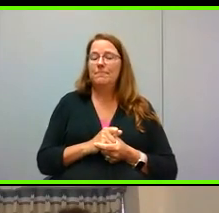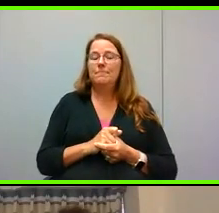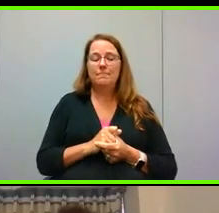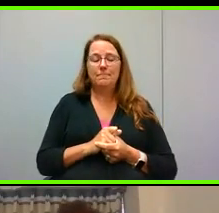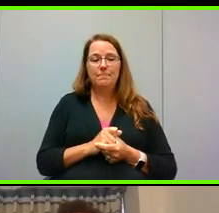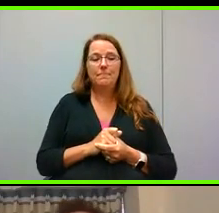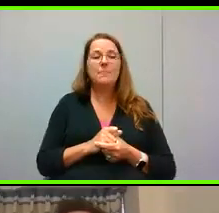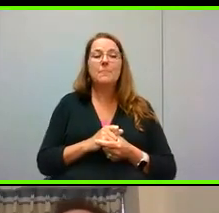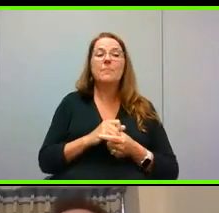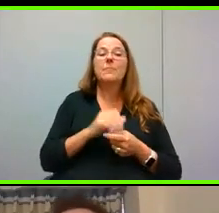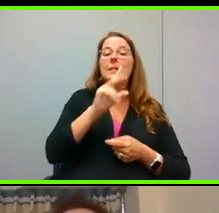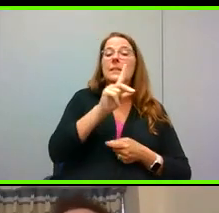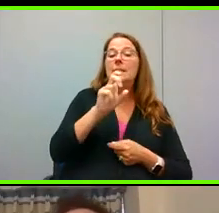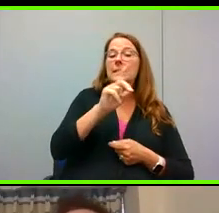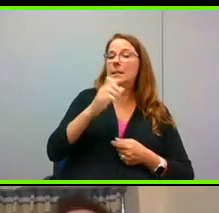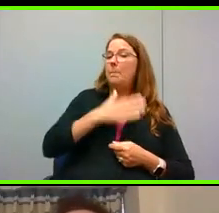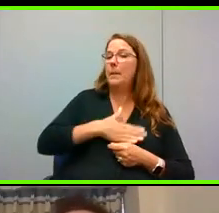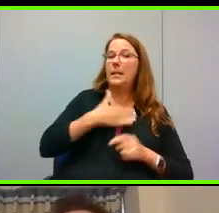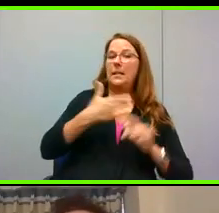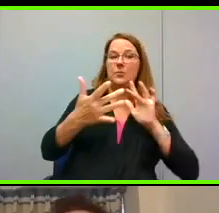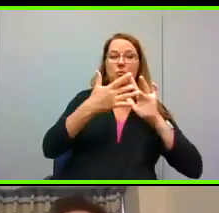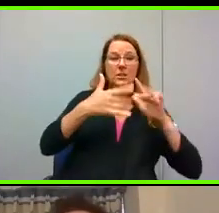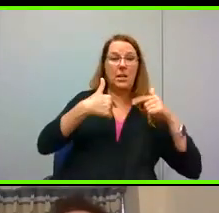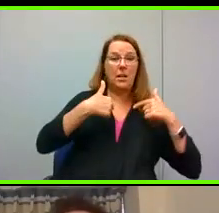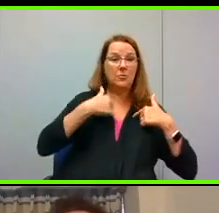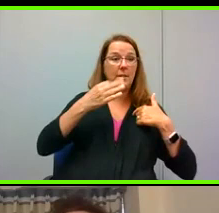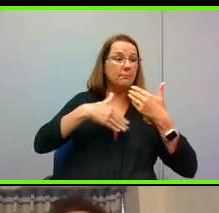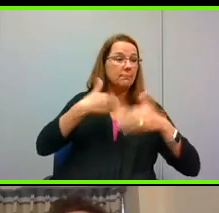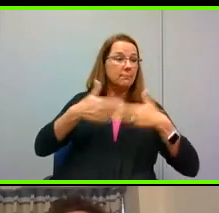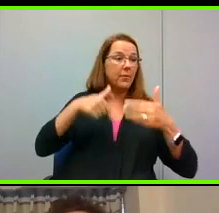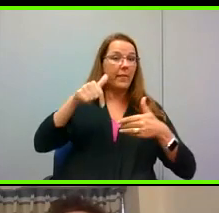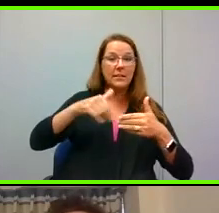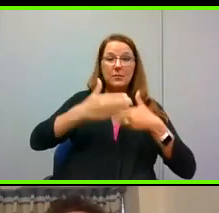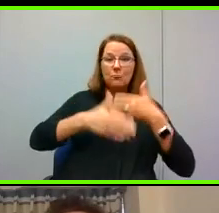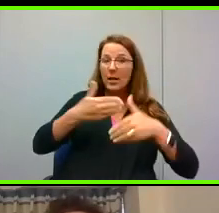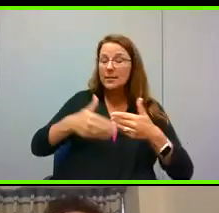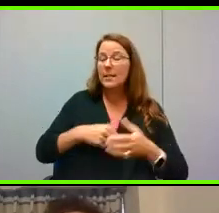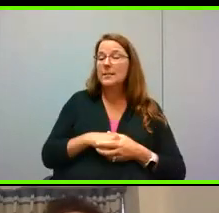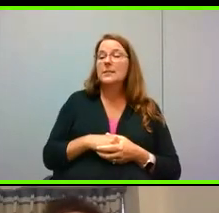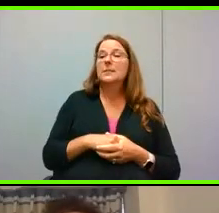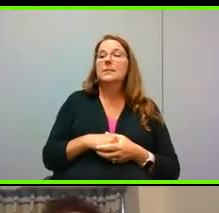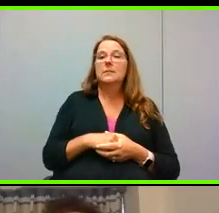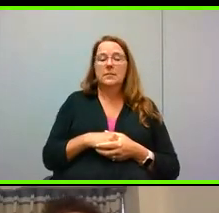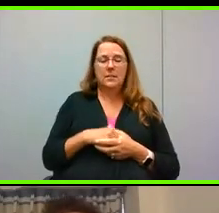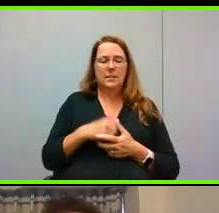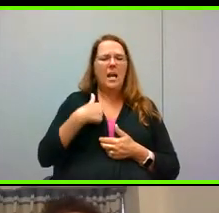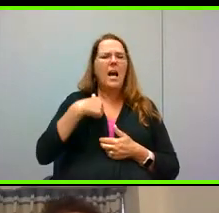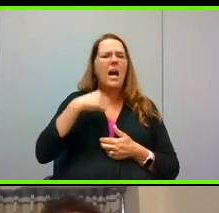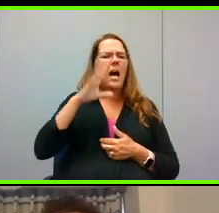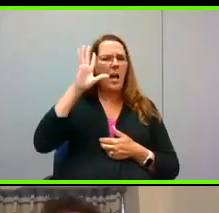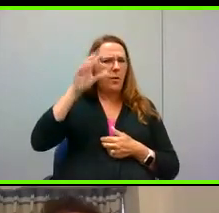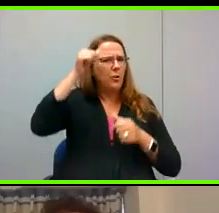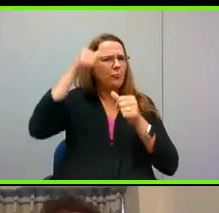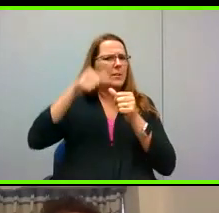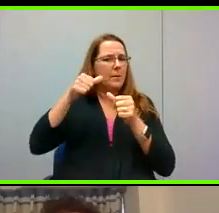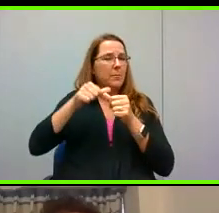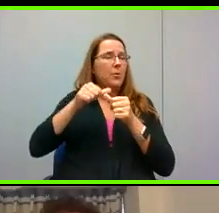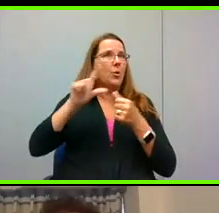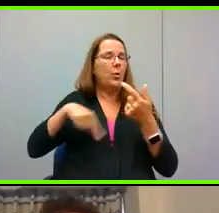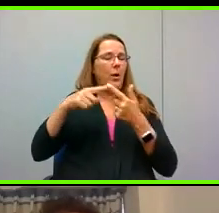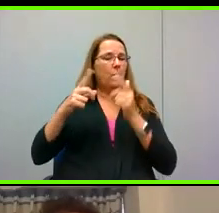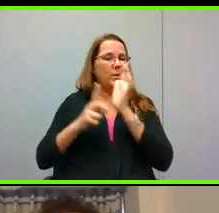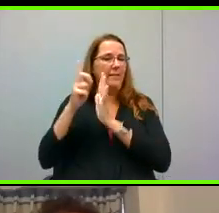Feel free to reach out to me as we go through this process again. I will be mindful that as we develop the plans, that the draft plan